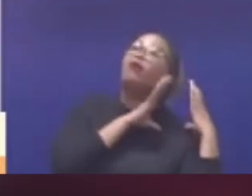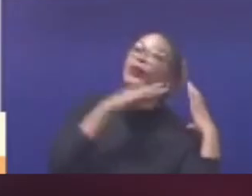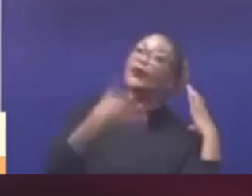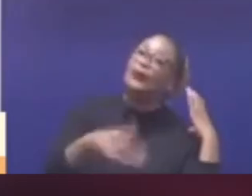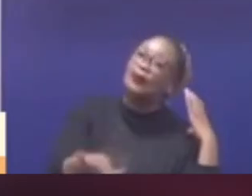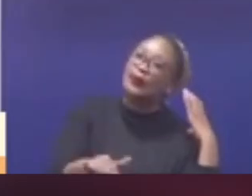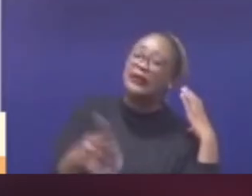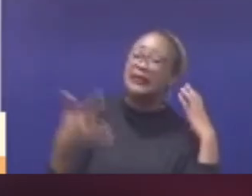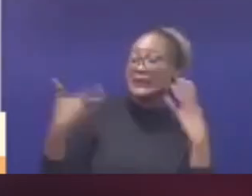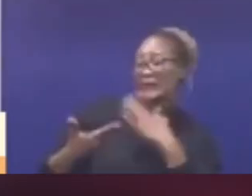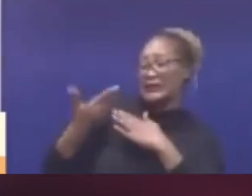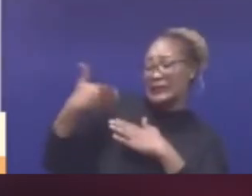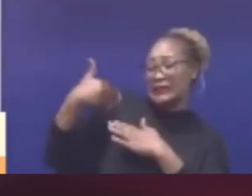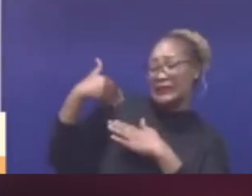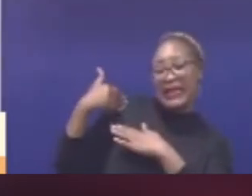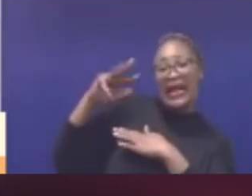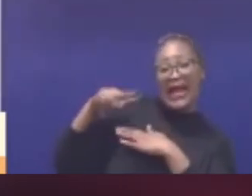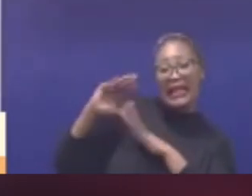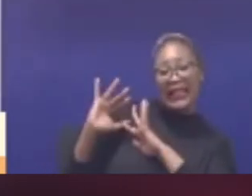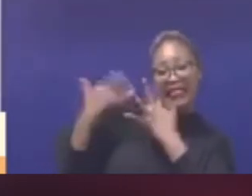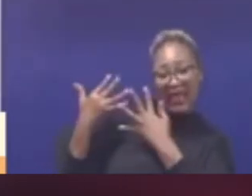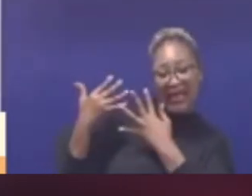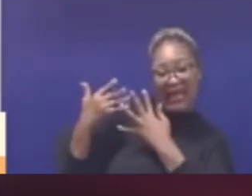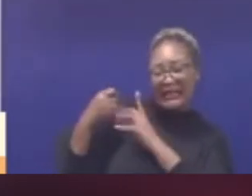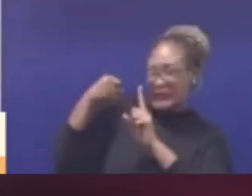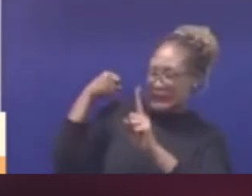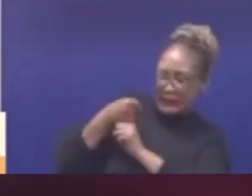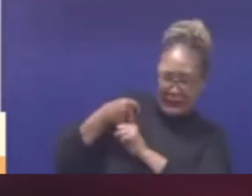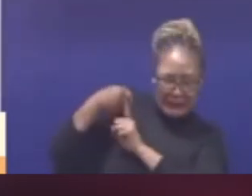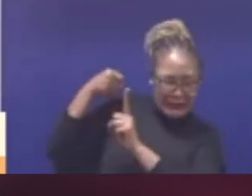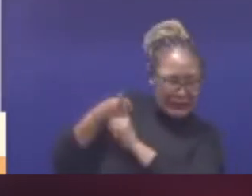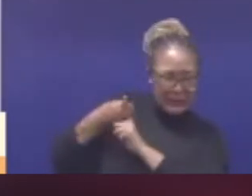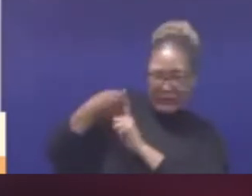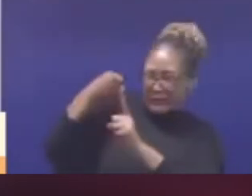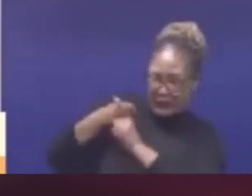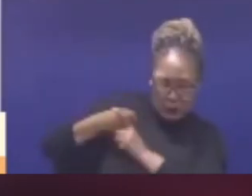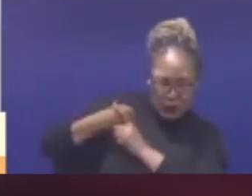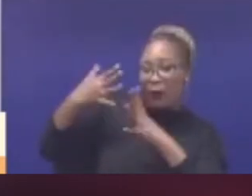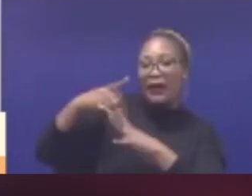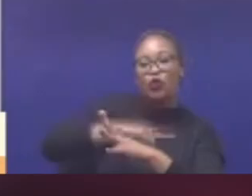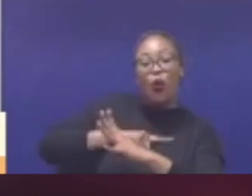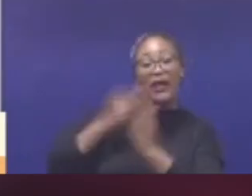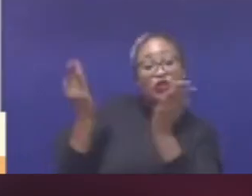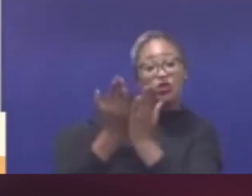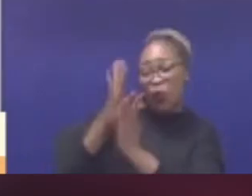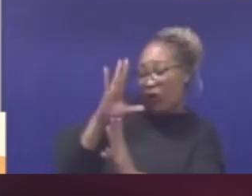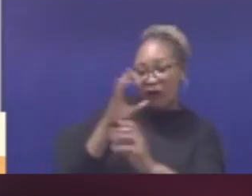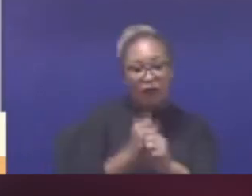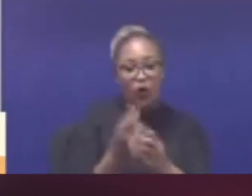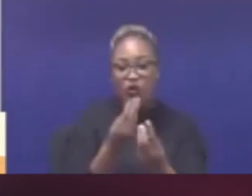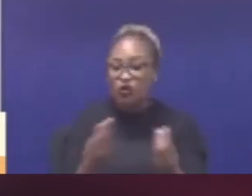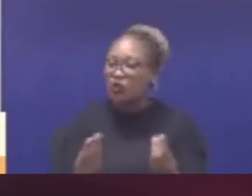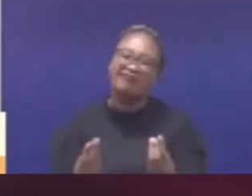that started in 1910 of a schooling system that did not focus on children, but rather on exclusionary